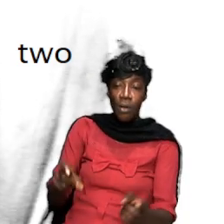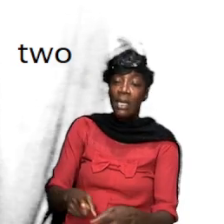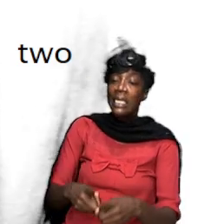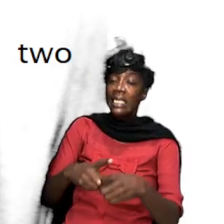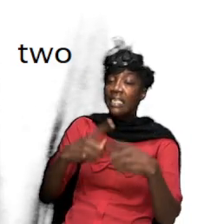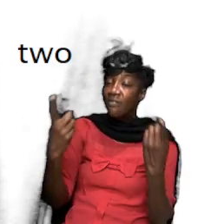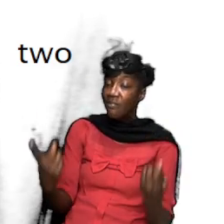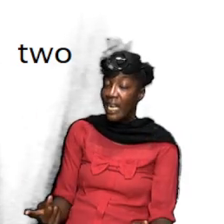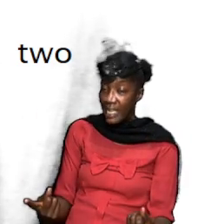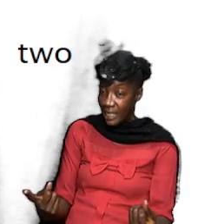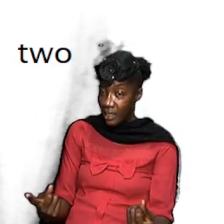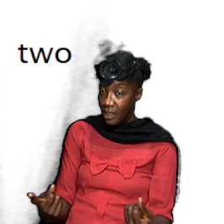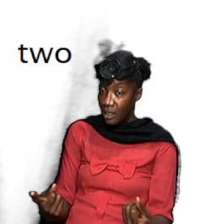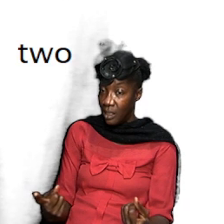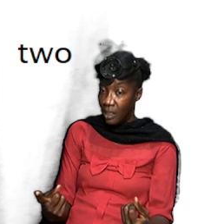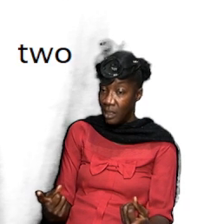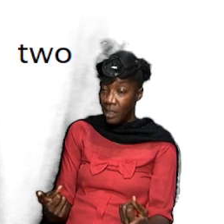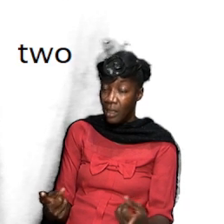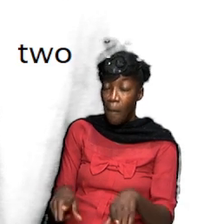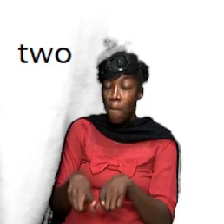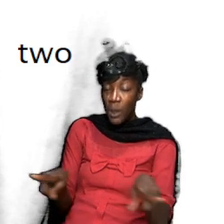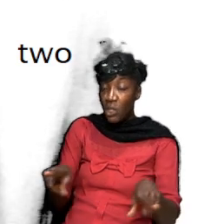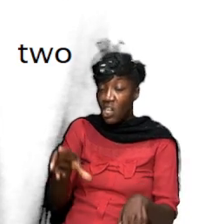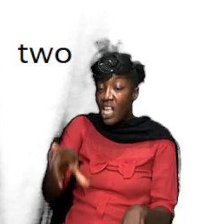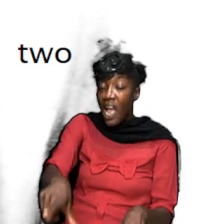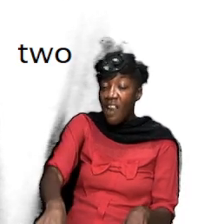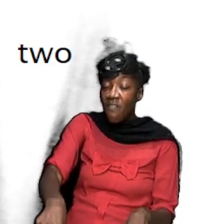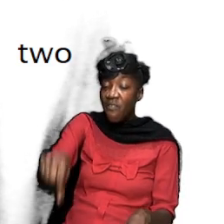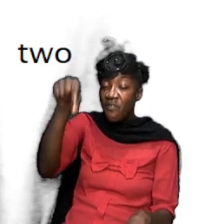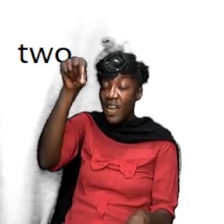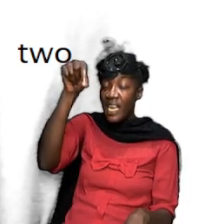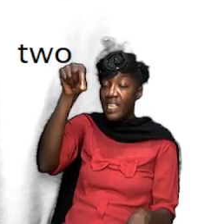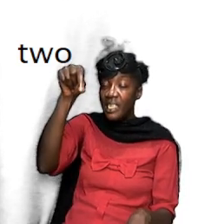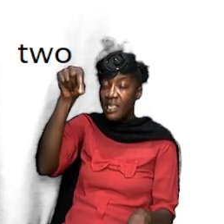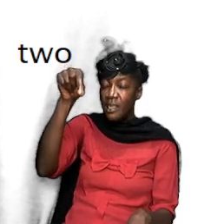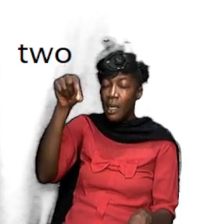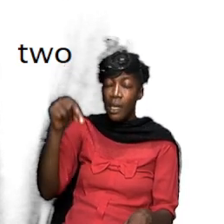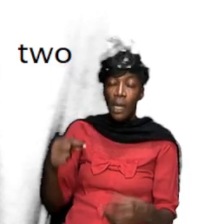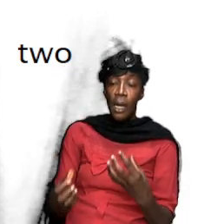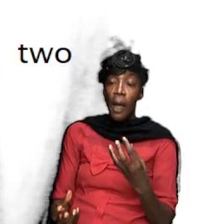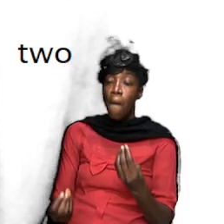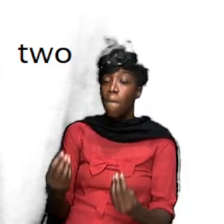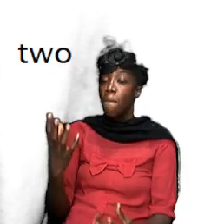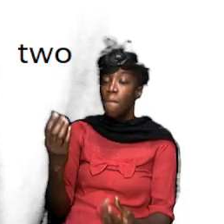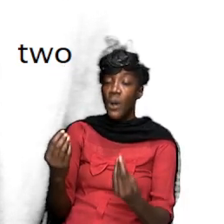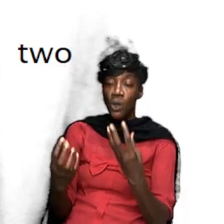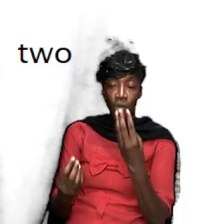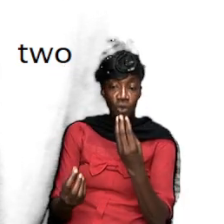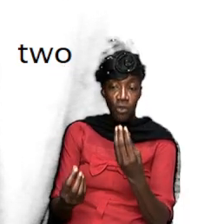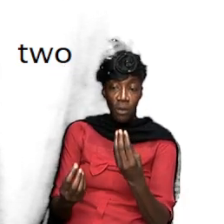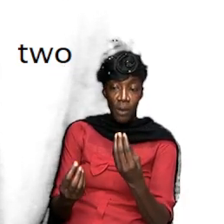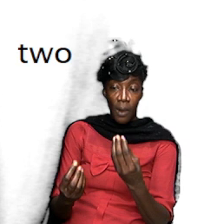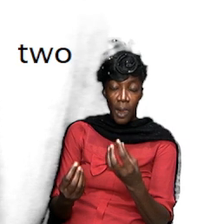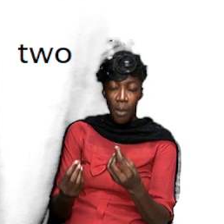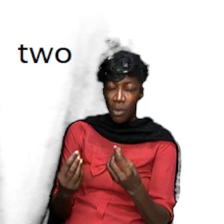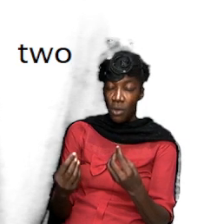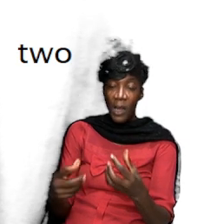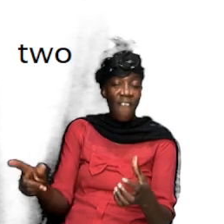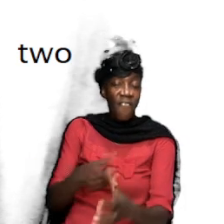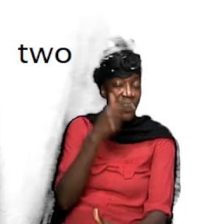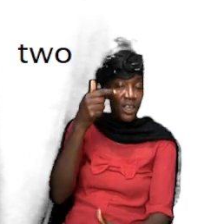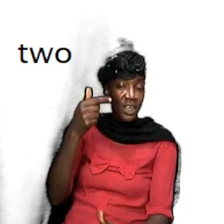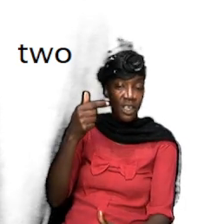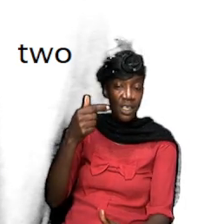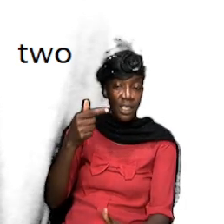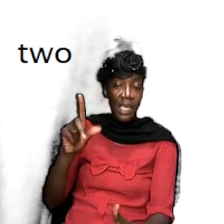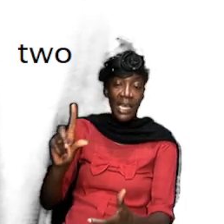that the Bible made mention of. But you'll find that a majority of the scripture in 1 and 2 Samuel